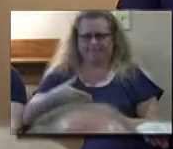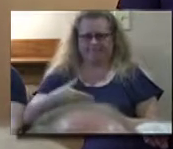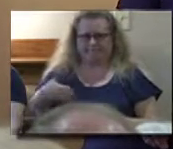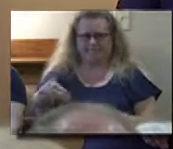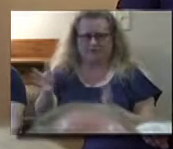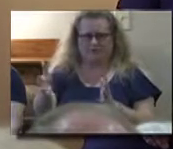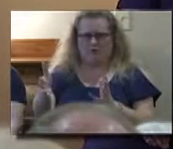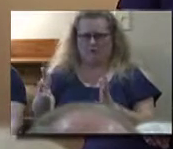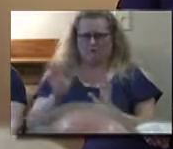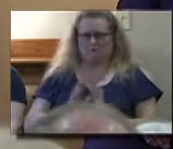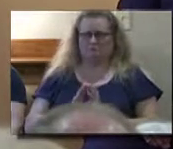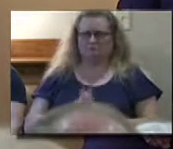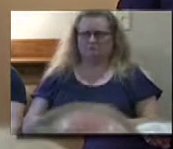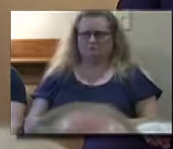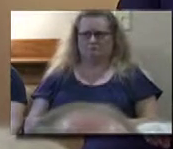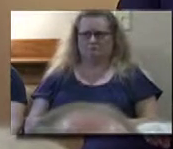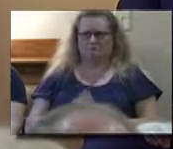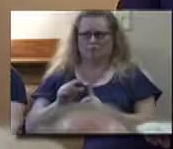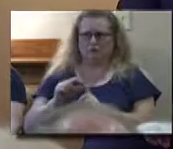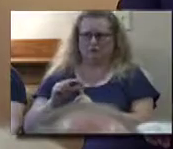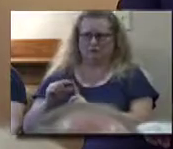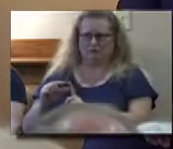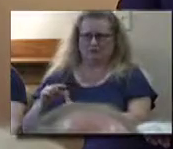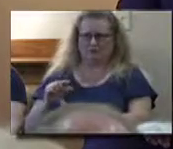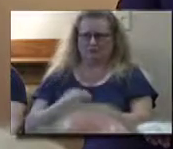Just words to embrace.